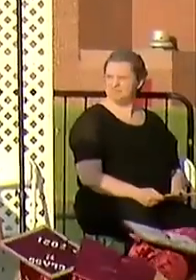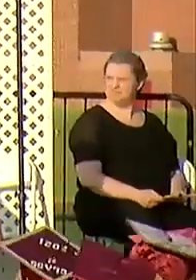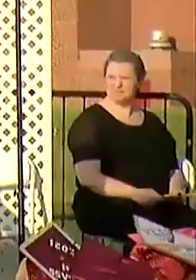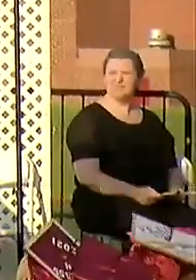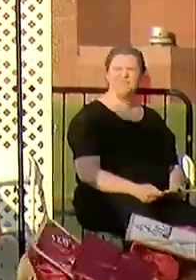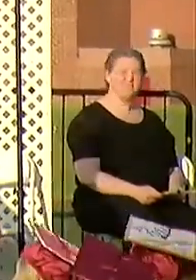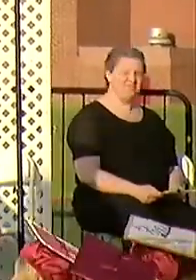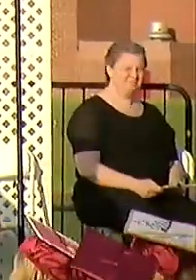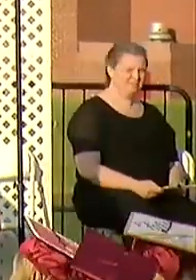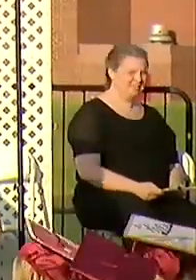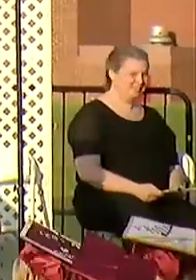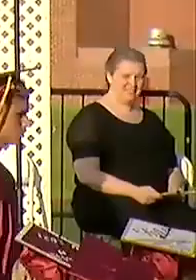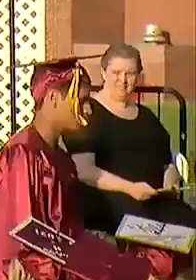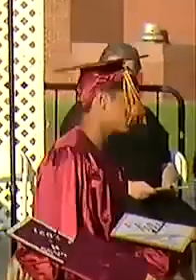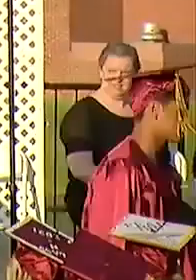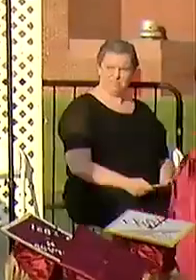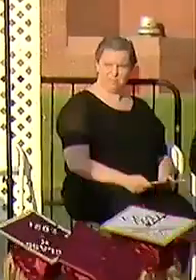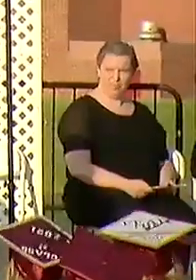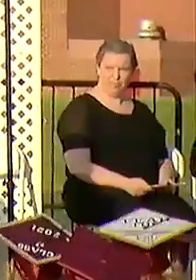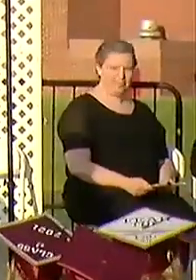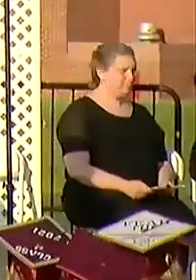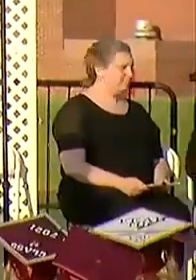Owen Thomas Contreras.